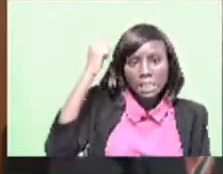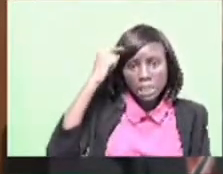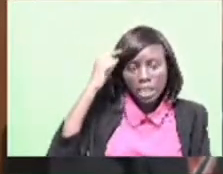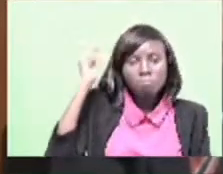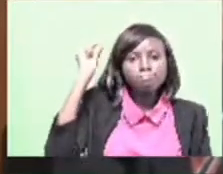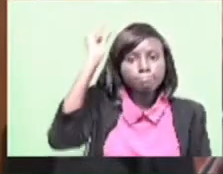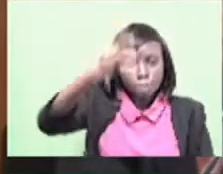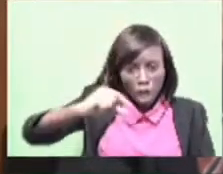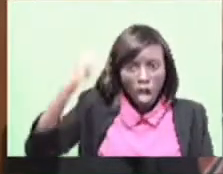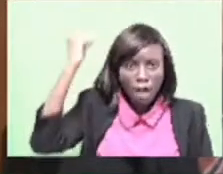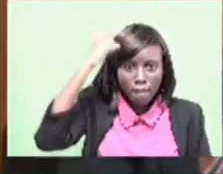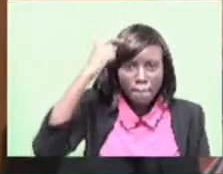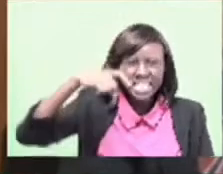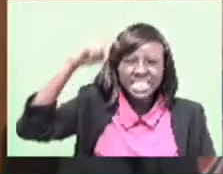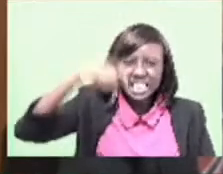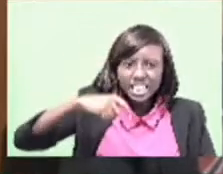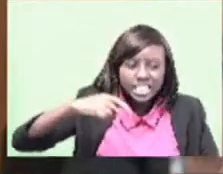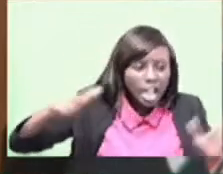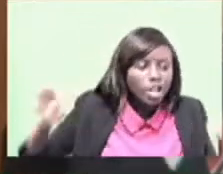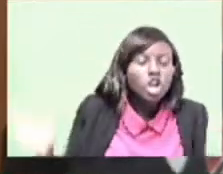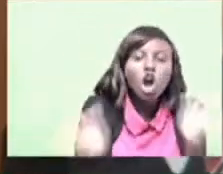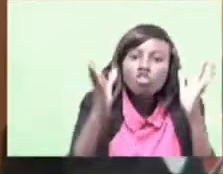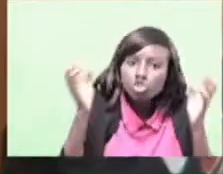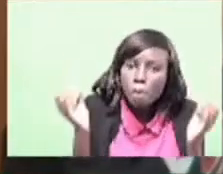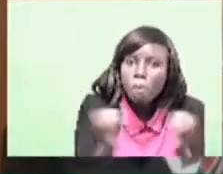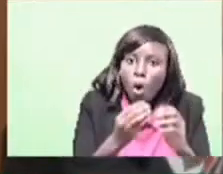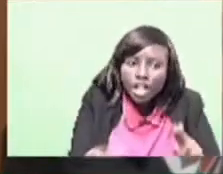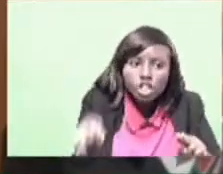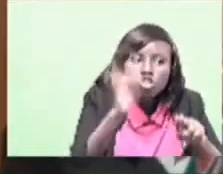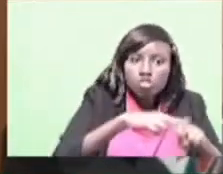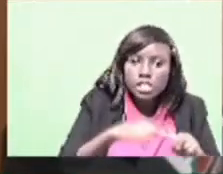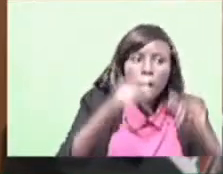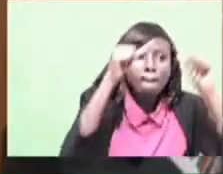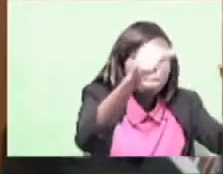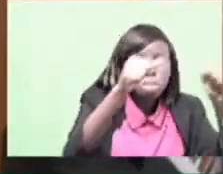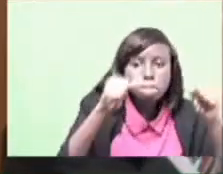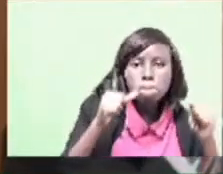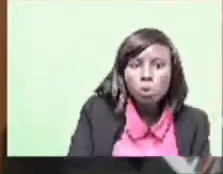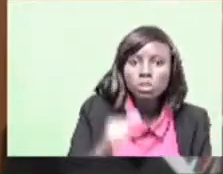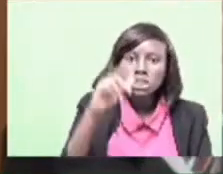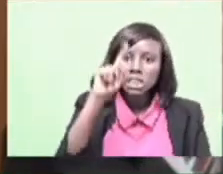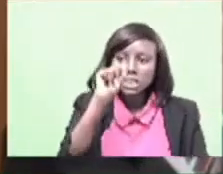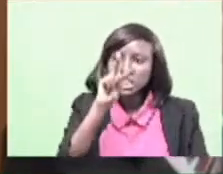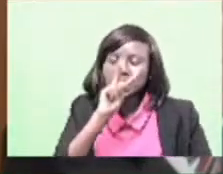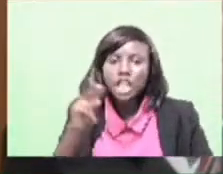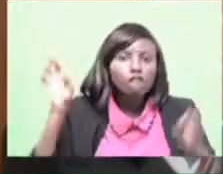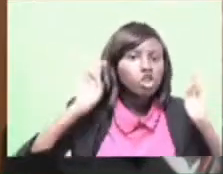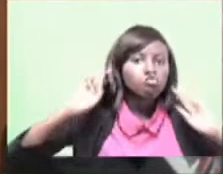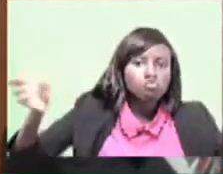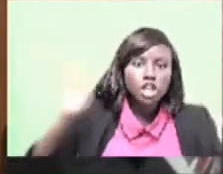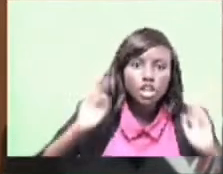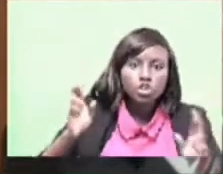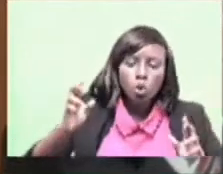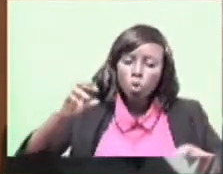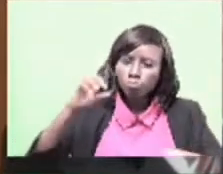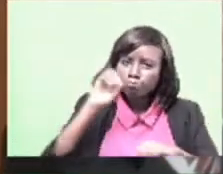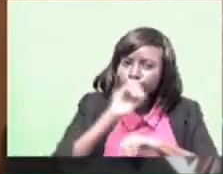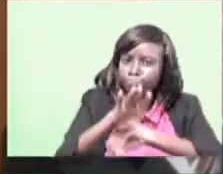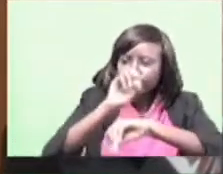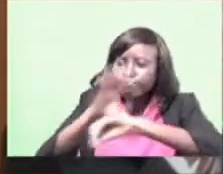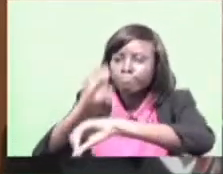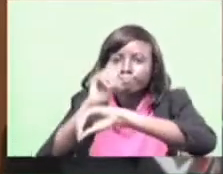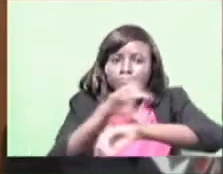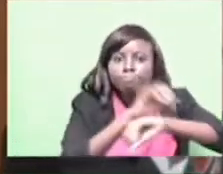campaign on mask wearing. I think although we put the legislation here today, the public awareness must increase. They